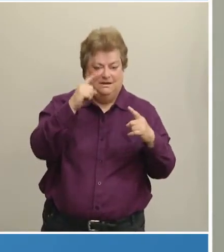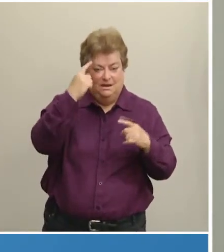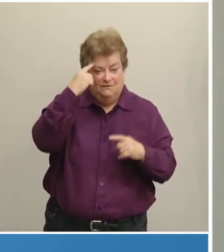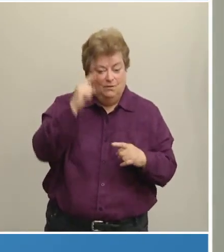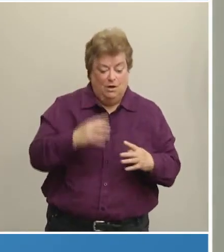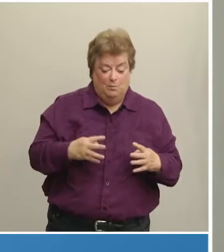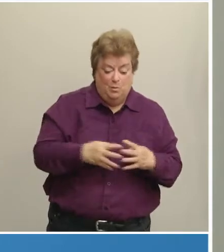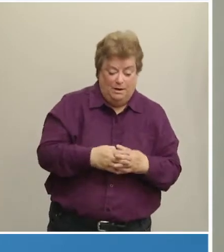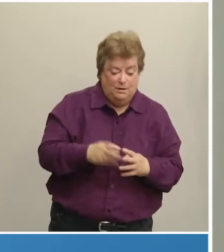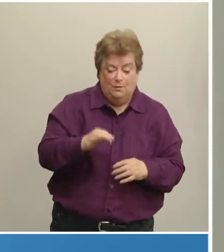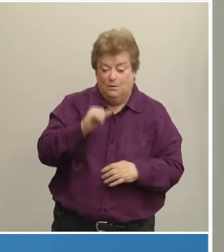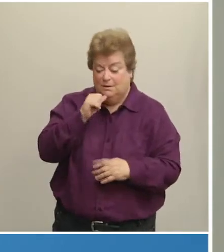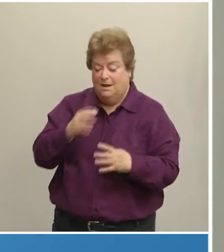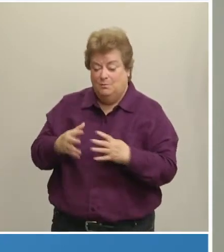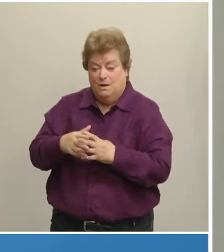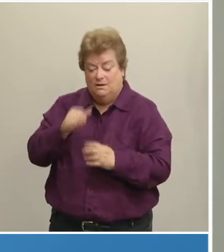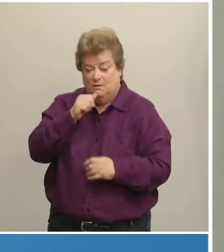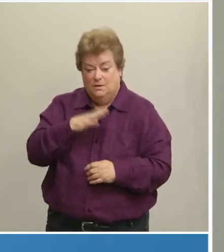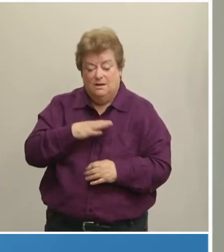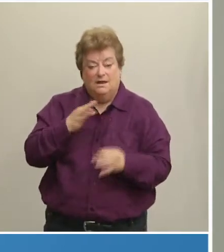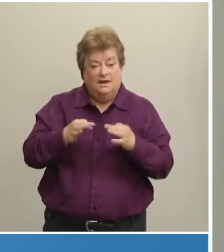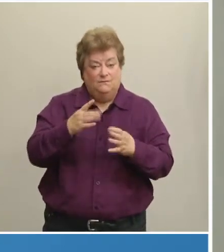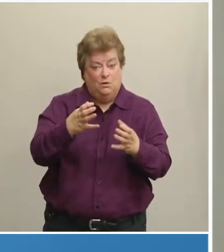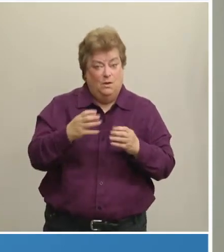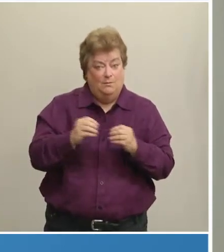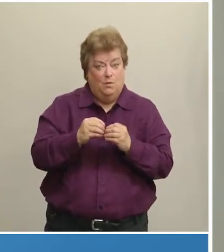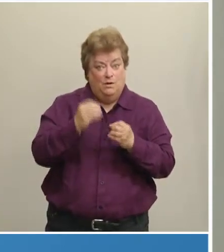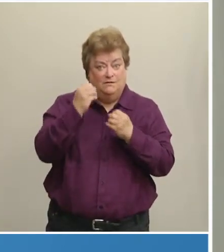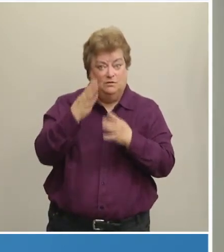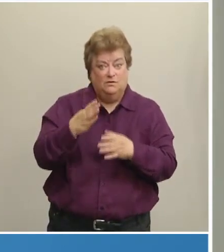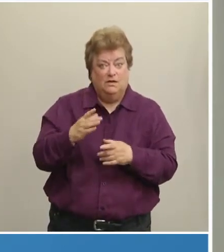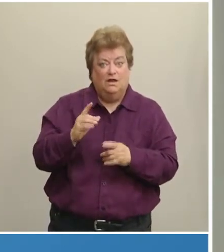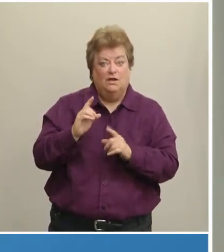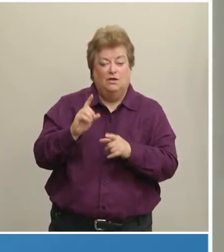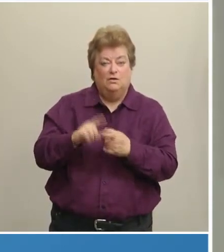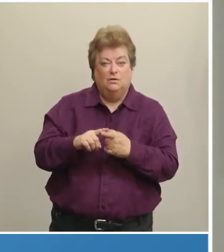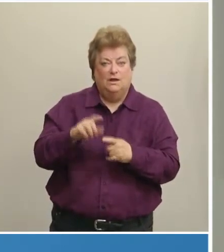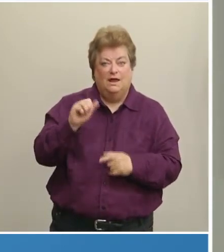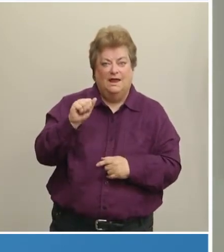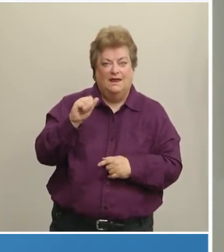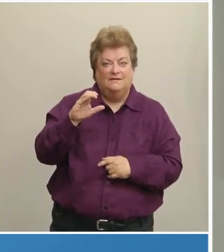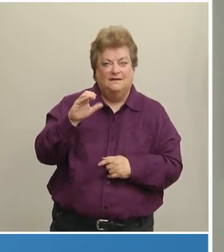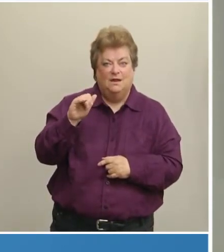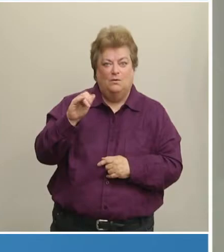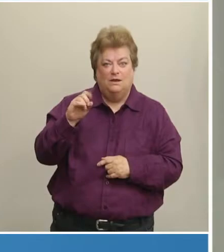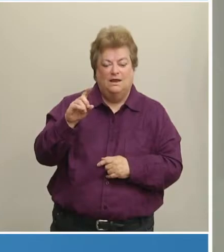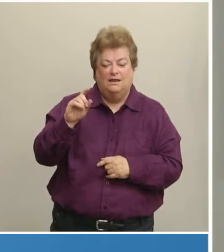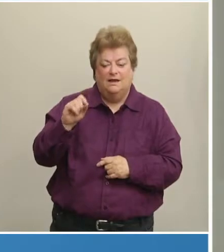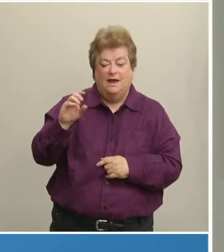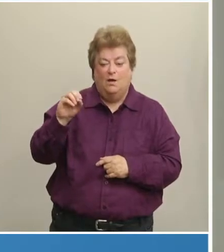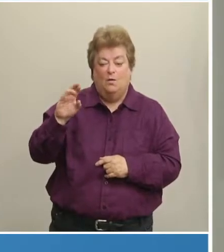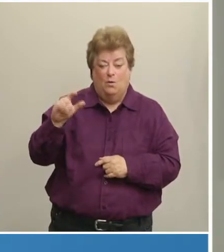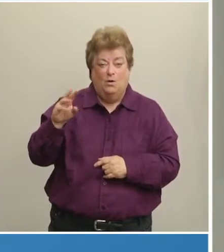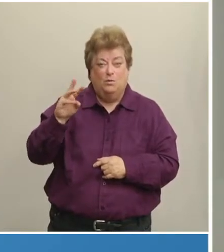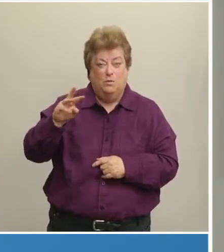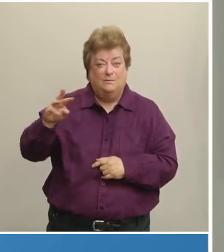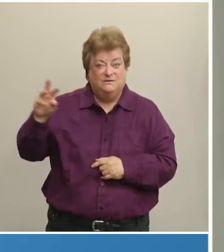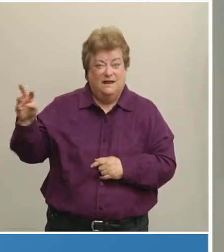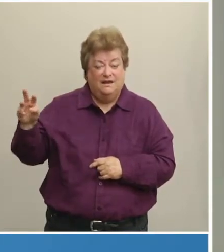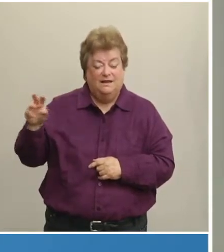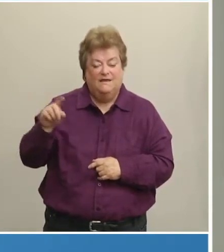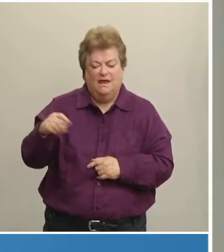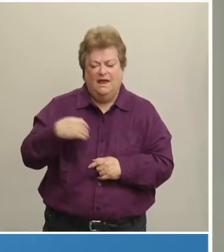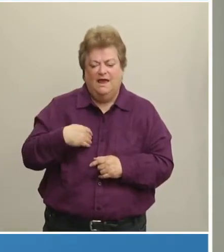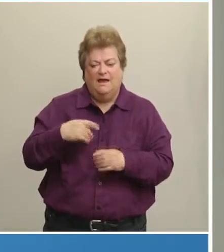If people want more information, I usually refer them to the ACOG website. It's acog.org. They have several statements